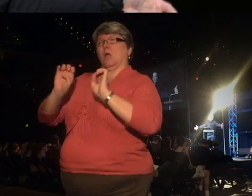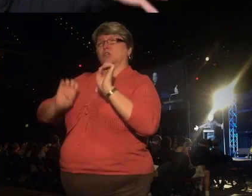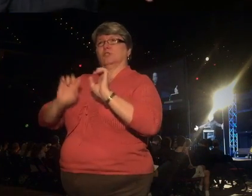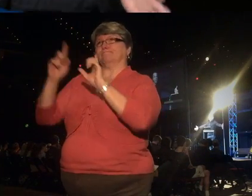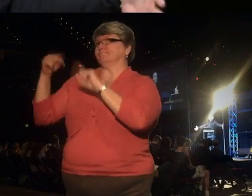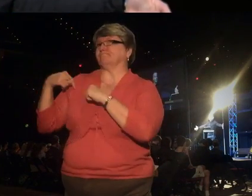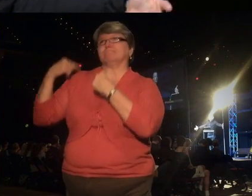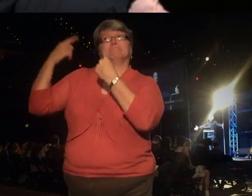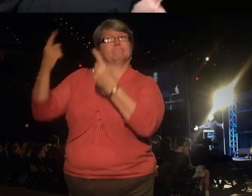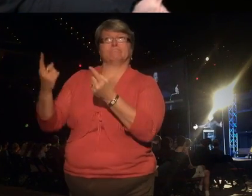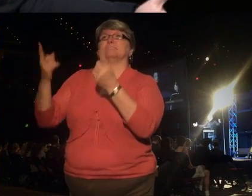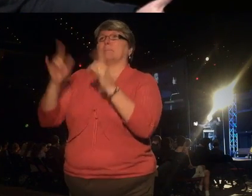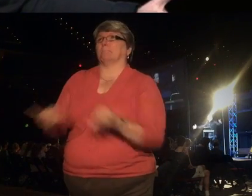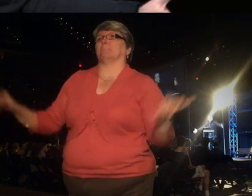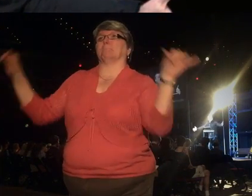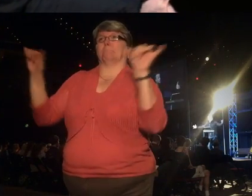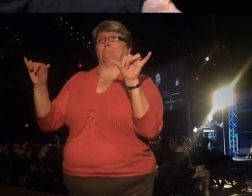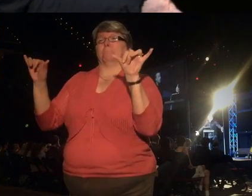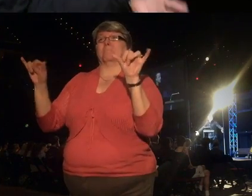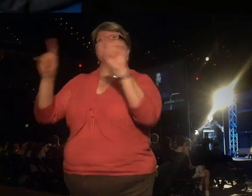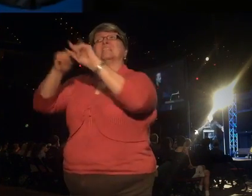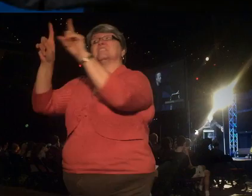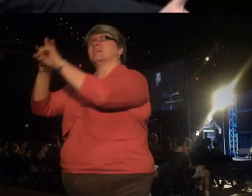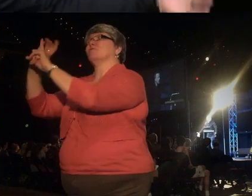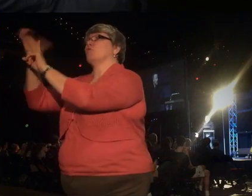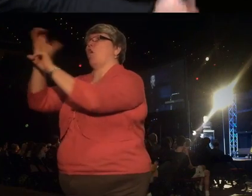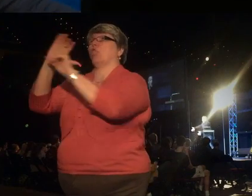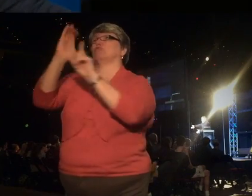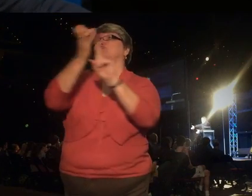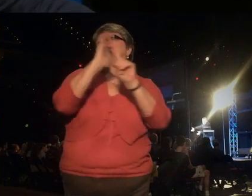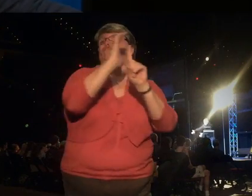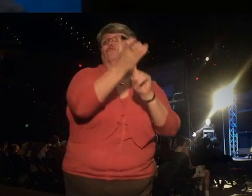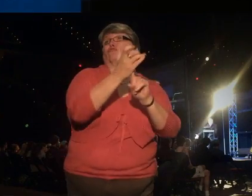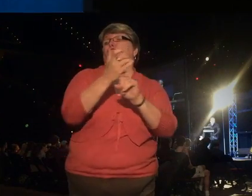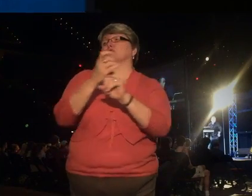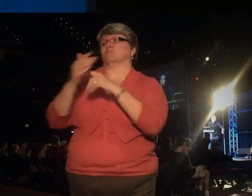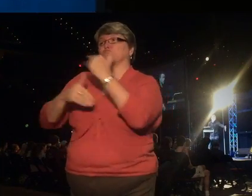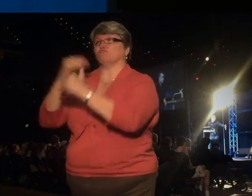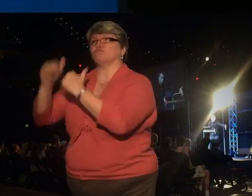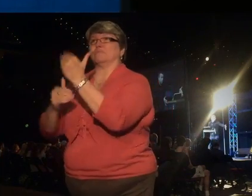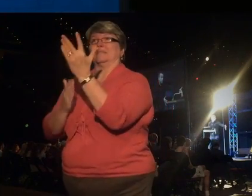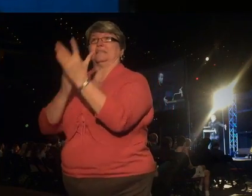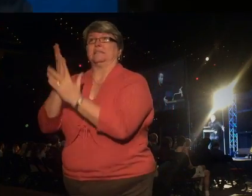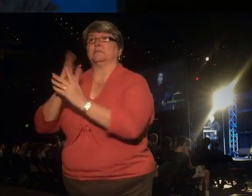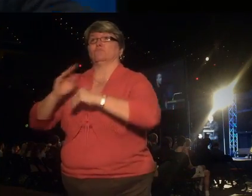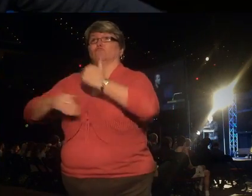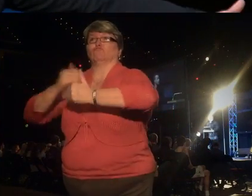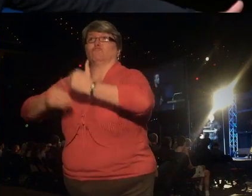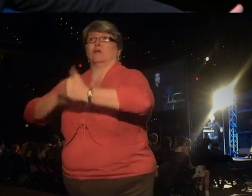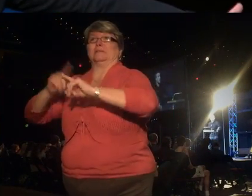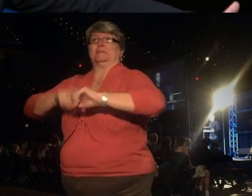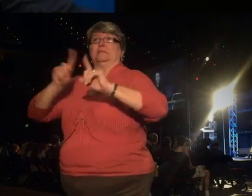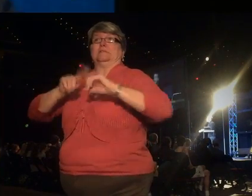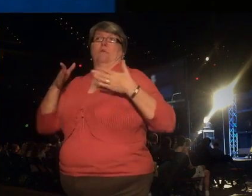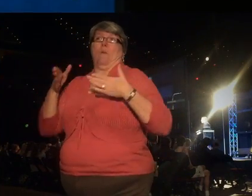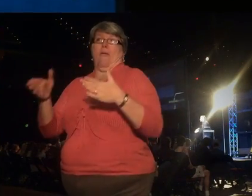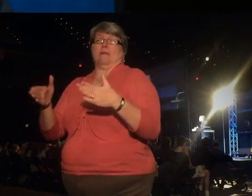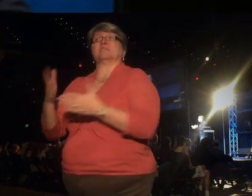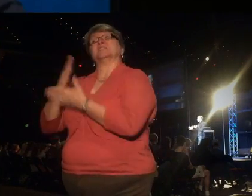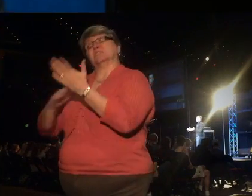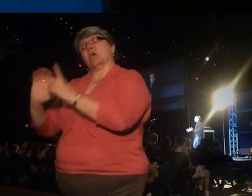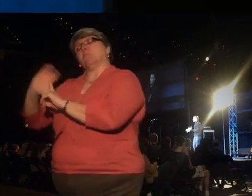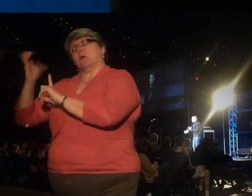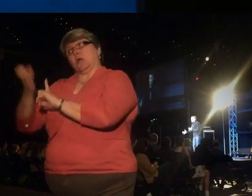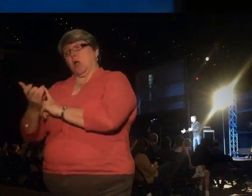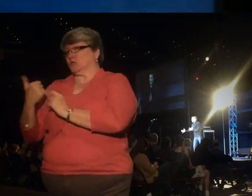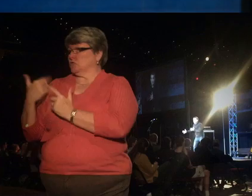It has always been this way. Now, different cultures have moved through this process of evaluation in different ways.